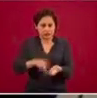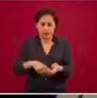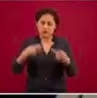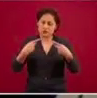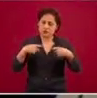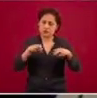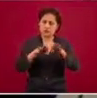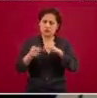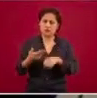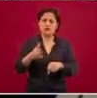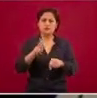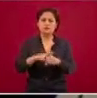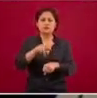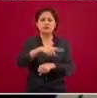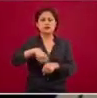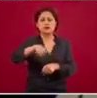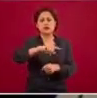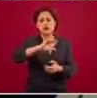There's several